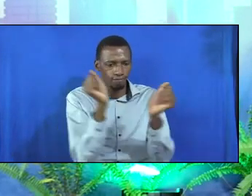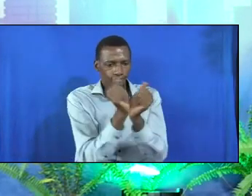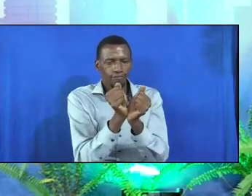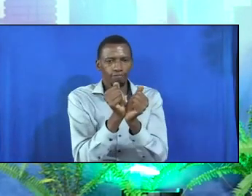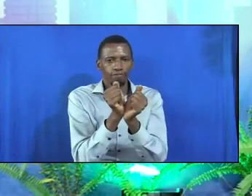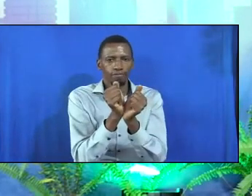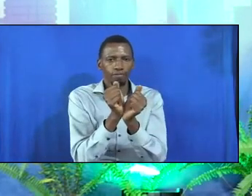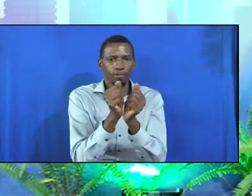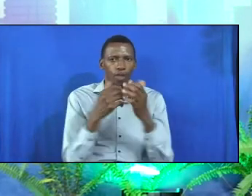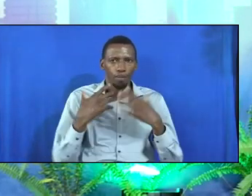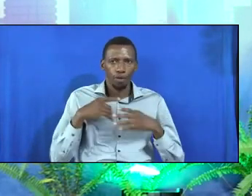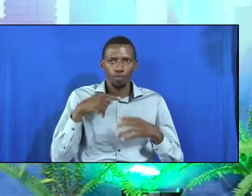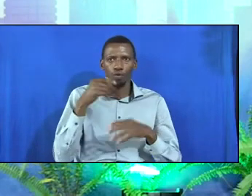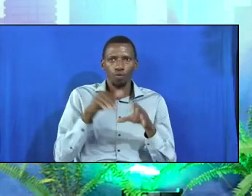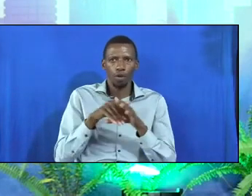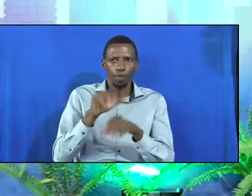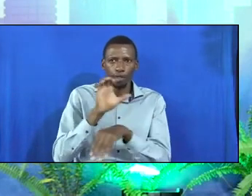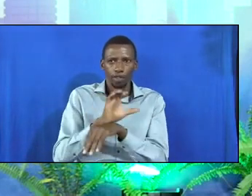to persecute them.